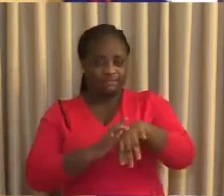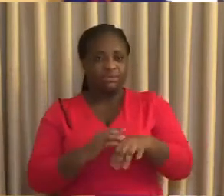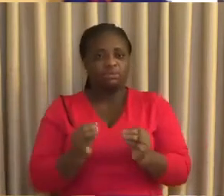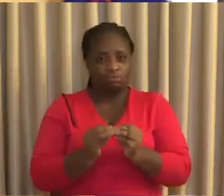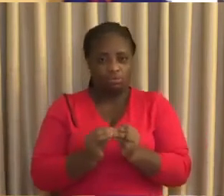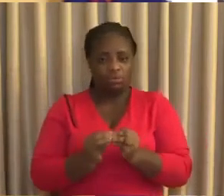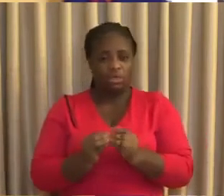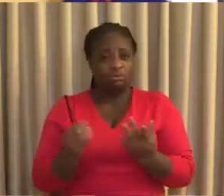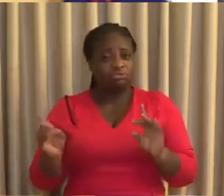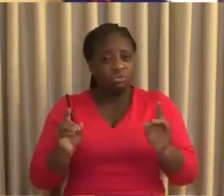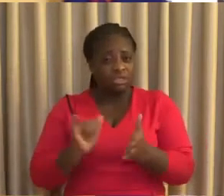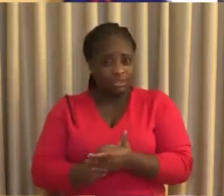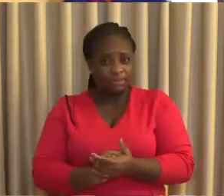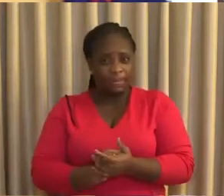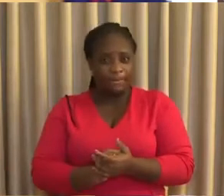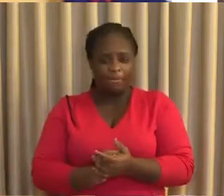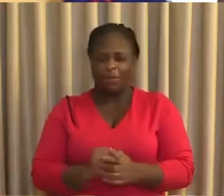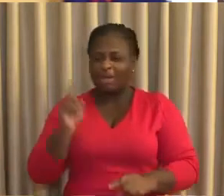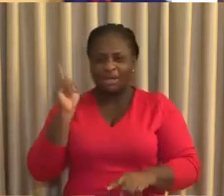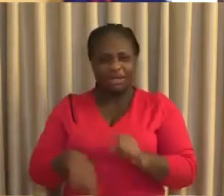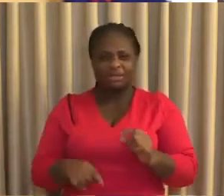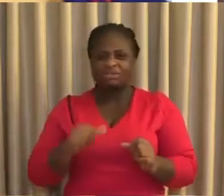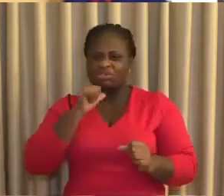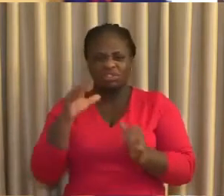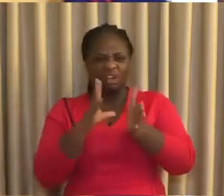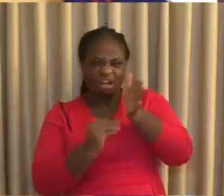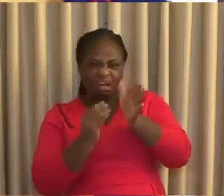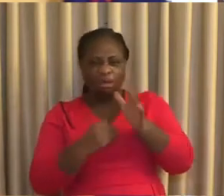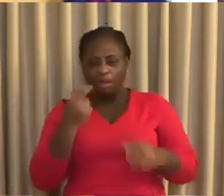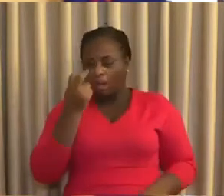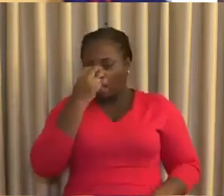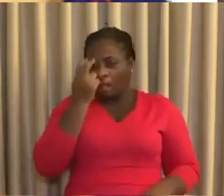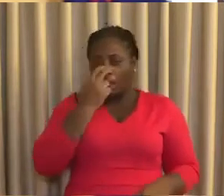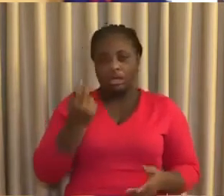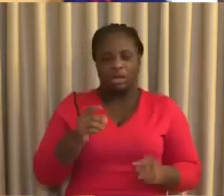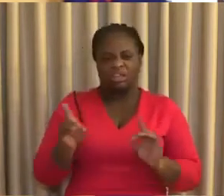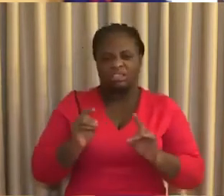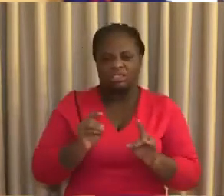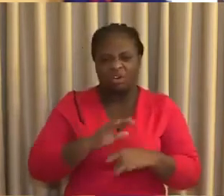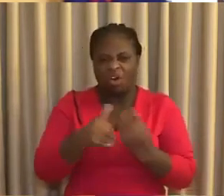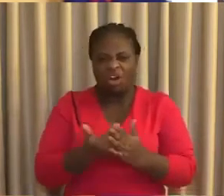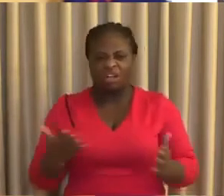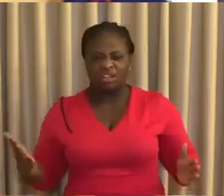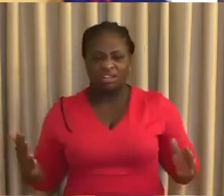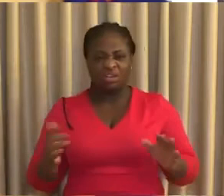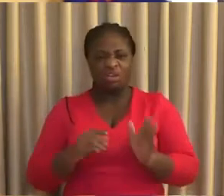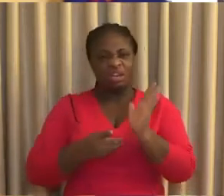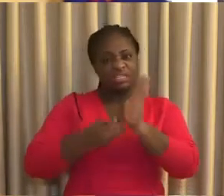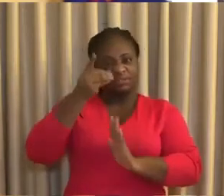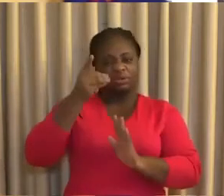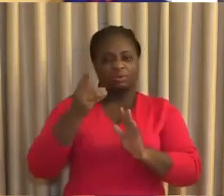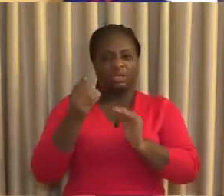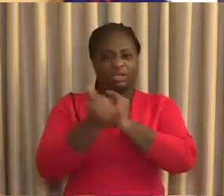doing this, we cannot afford to copy blindly and do all the things some other well-developed countries are